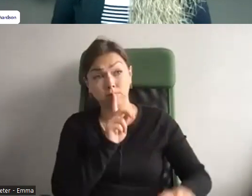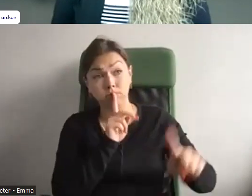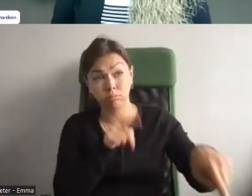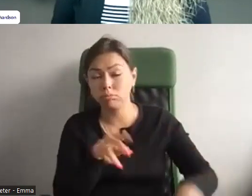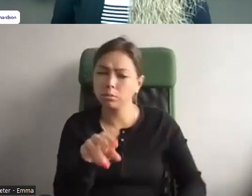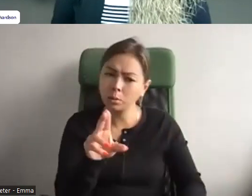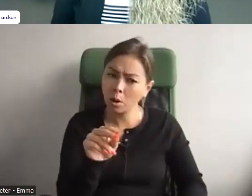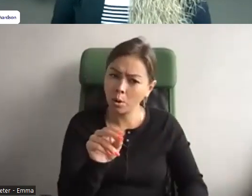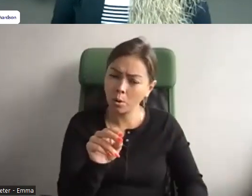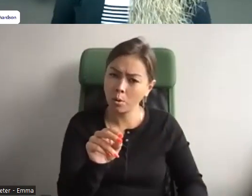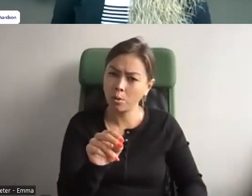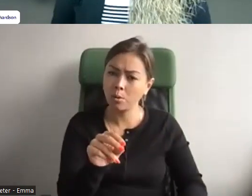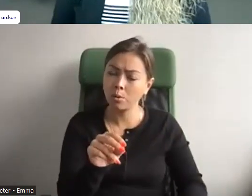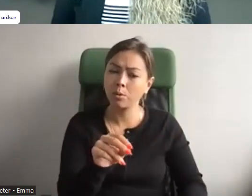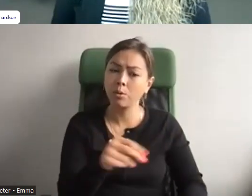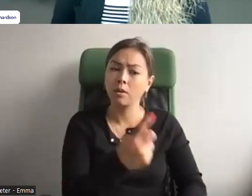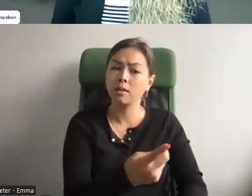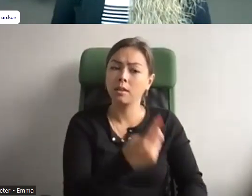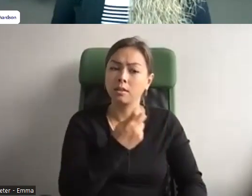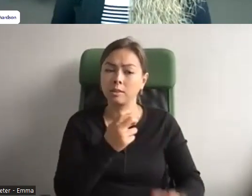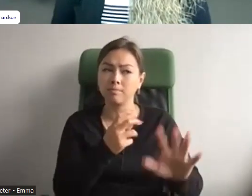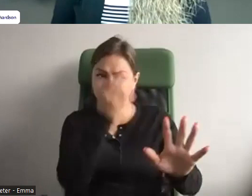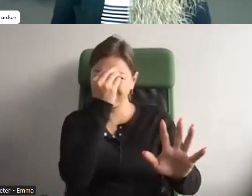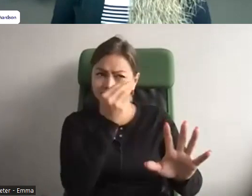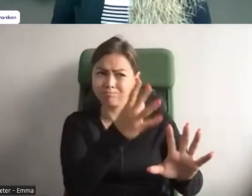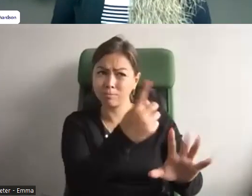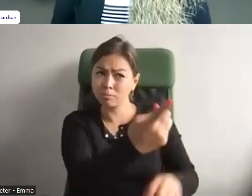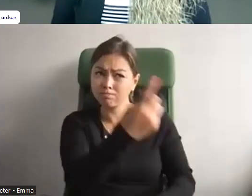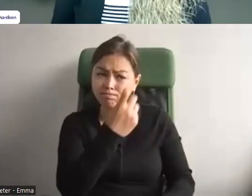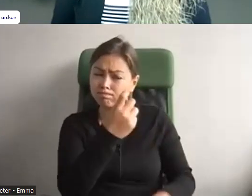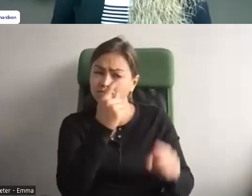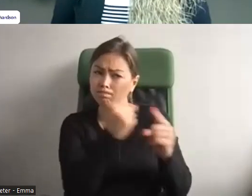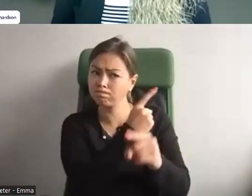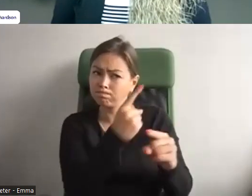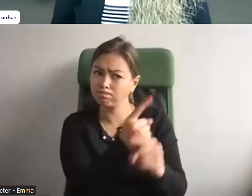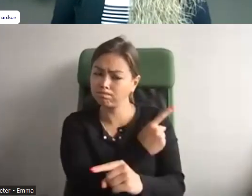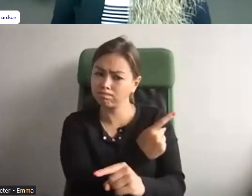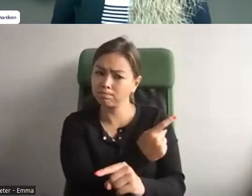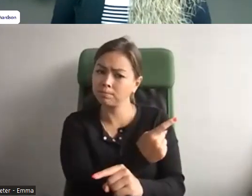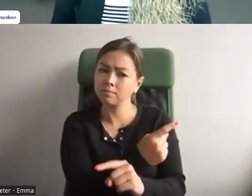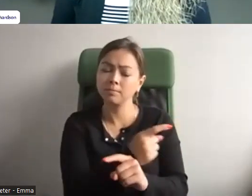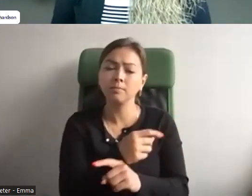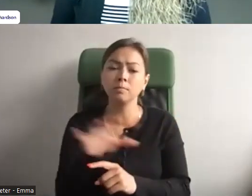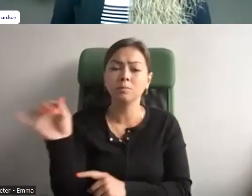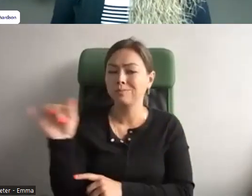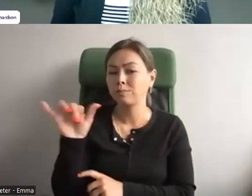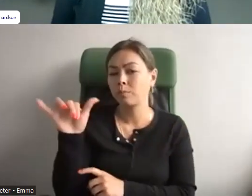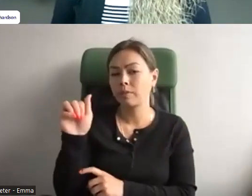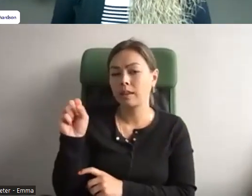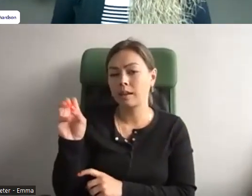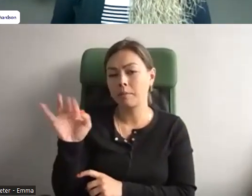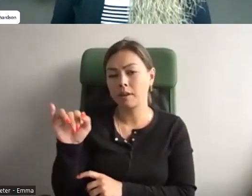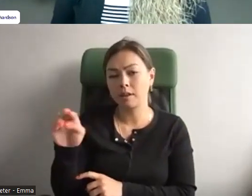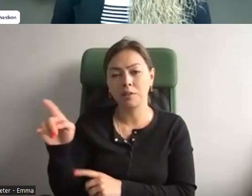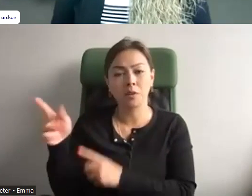the question, the framing is inappropriate. And then ditto to all sorts of what Yasmin has